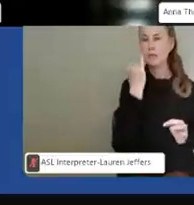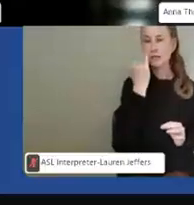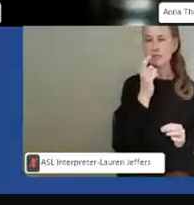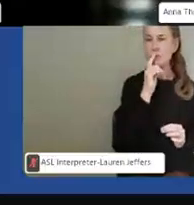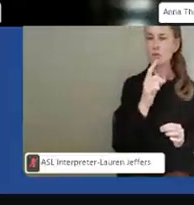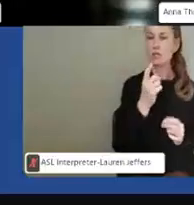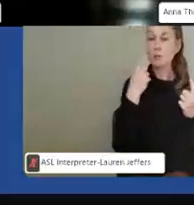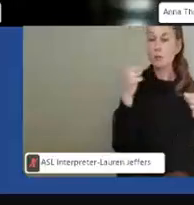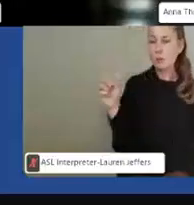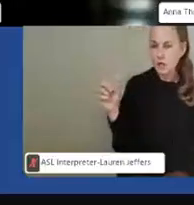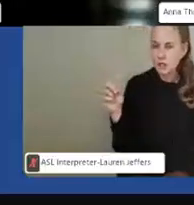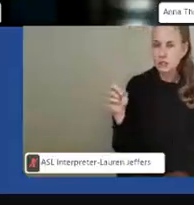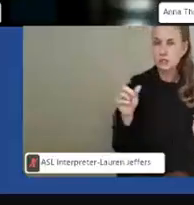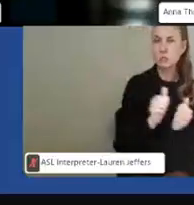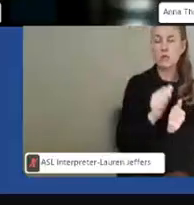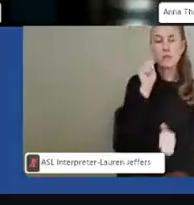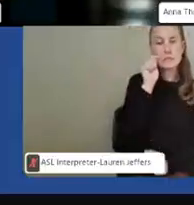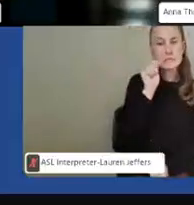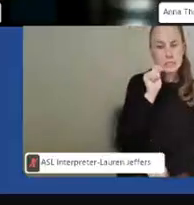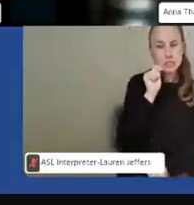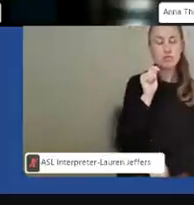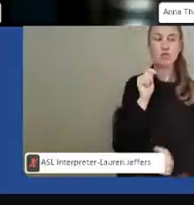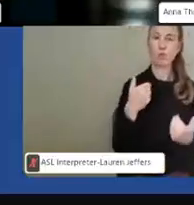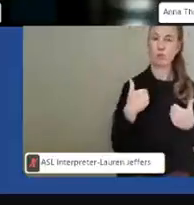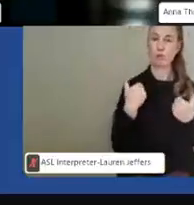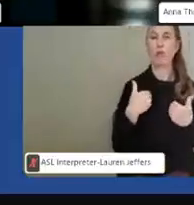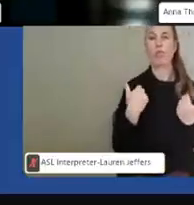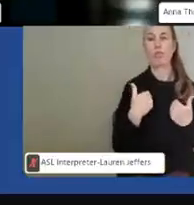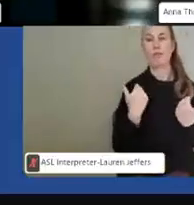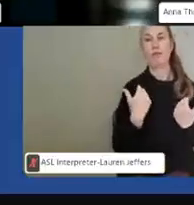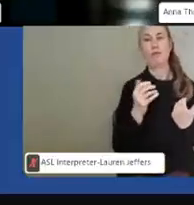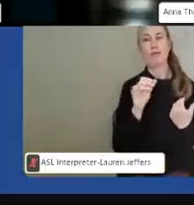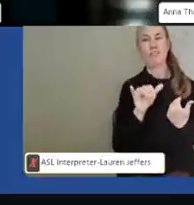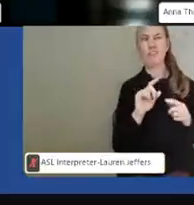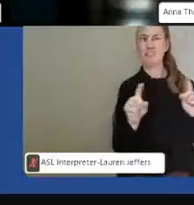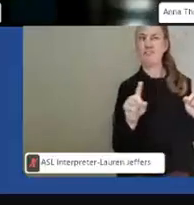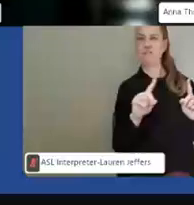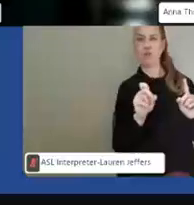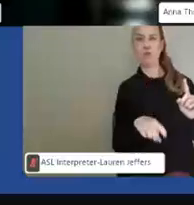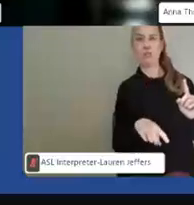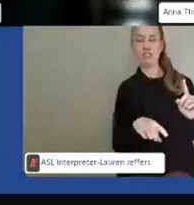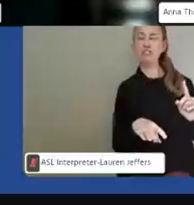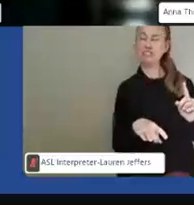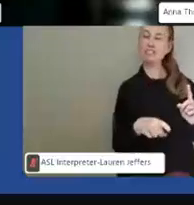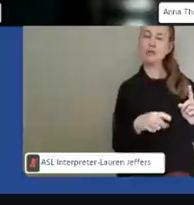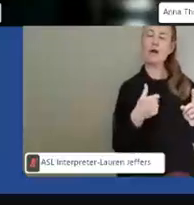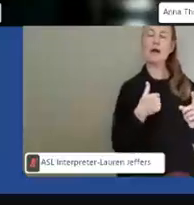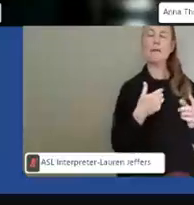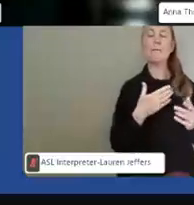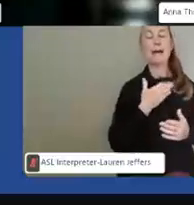fly with teenagers or younger people is another question. So I'm glad that we're going to